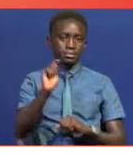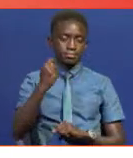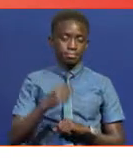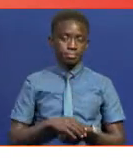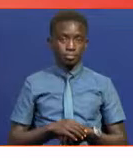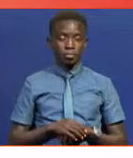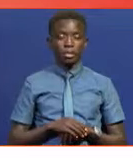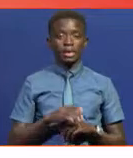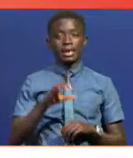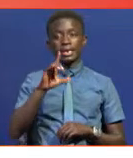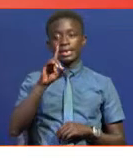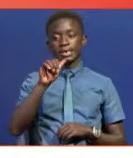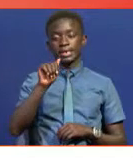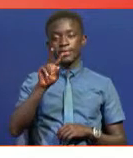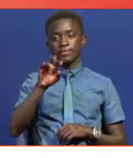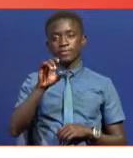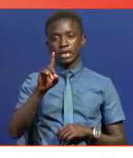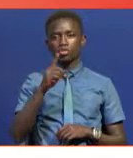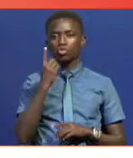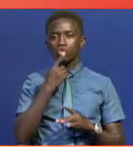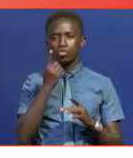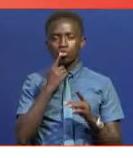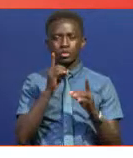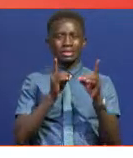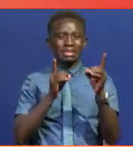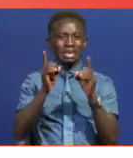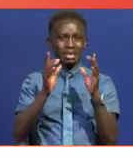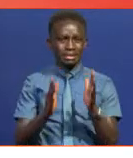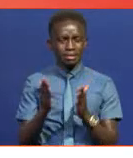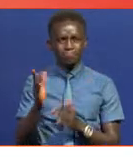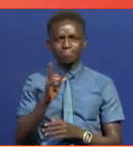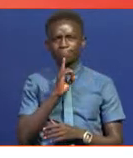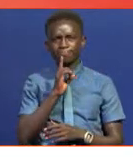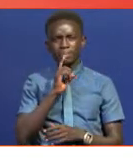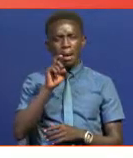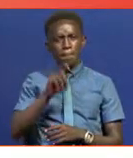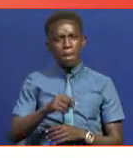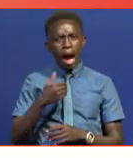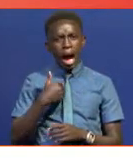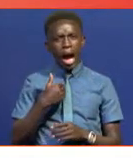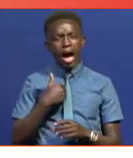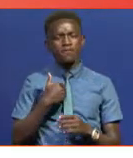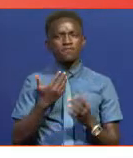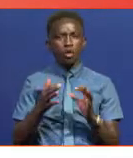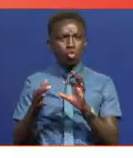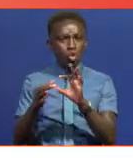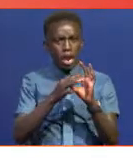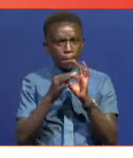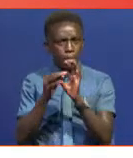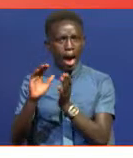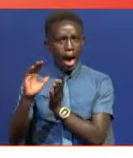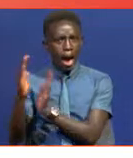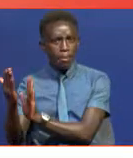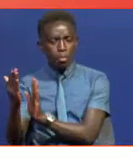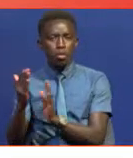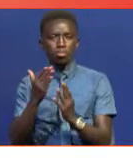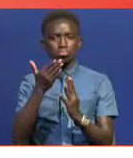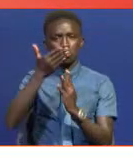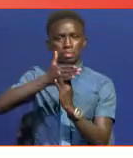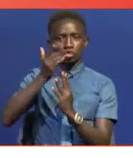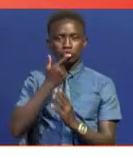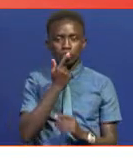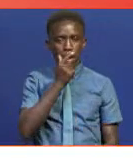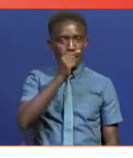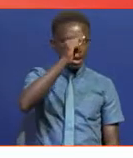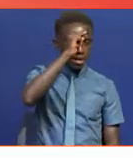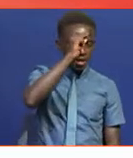Director General David Mugonyi says a collaborative approach instead of competition between the public and private sector is key to